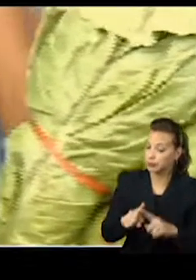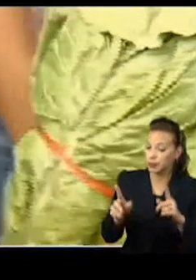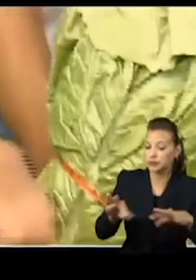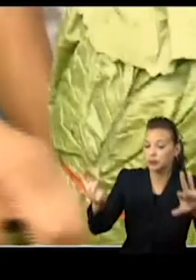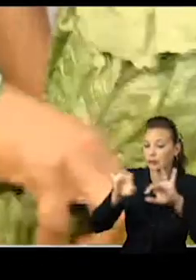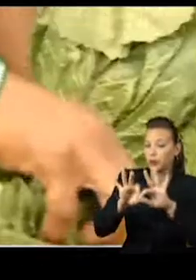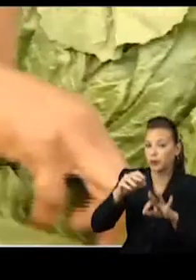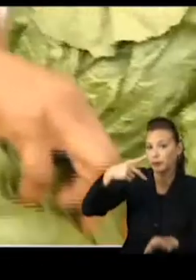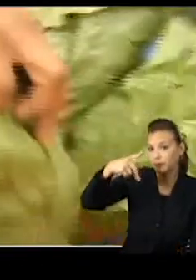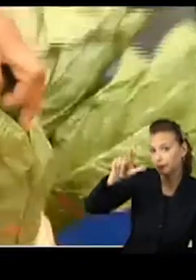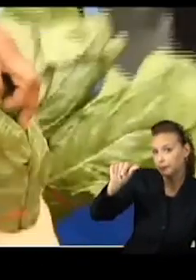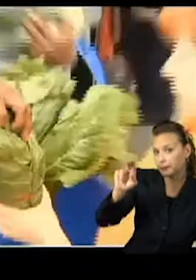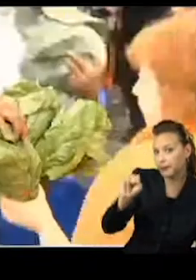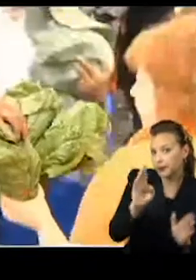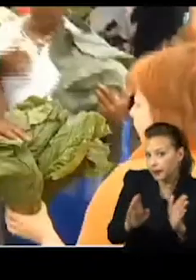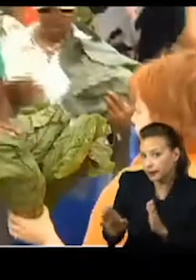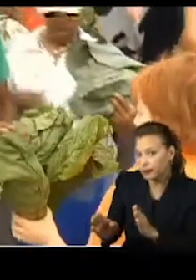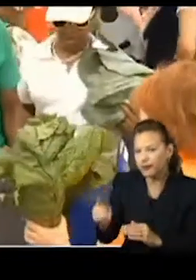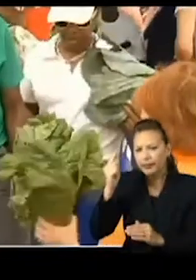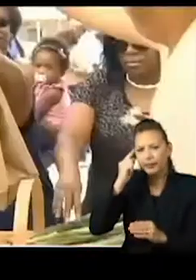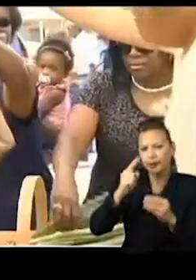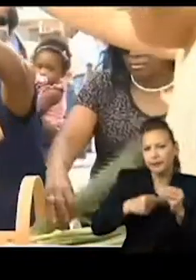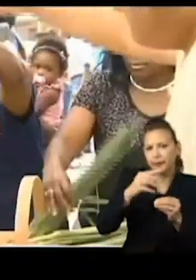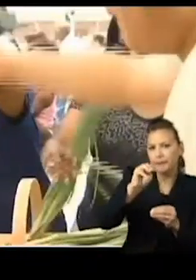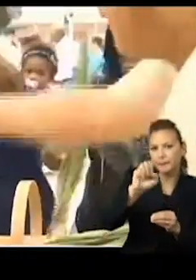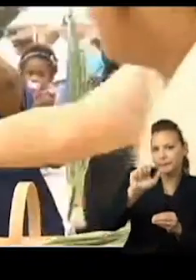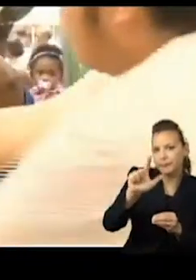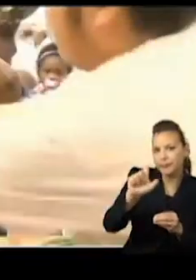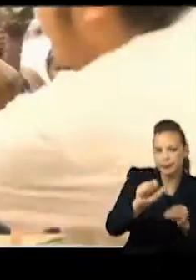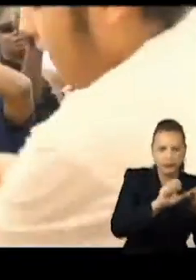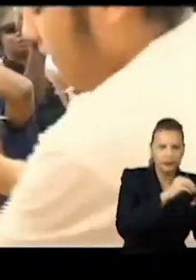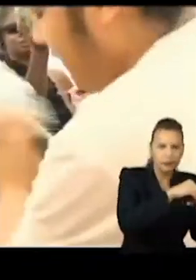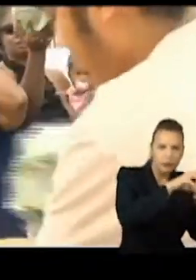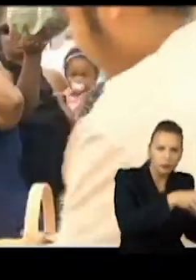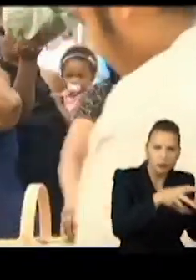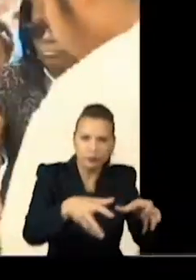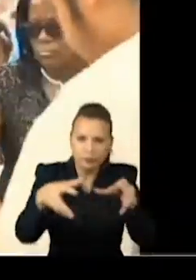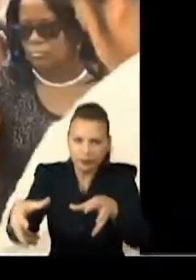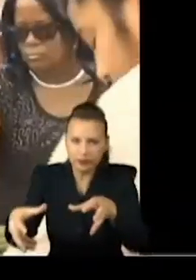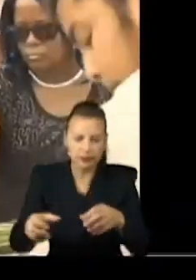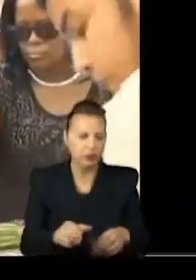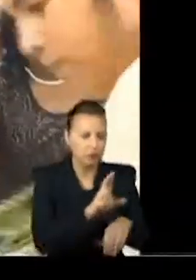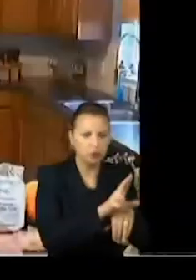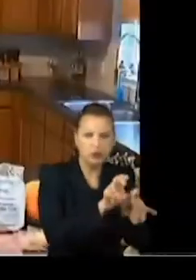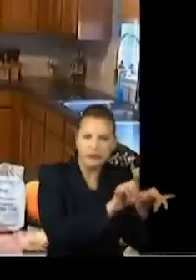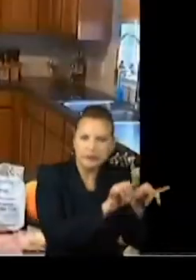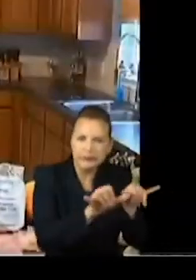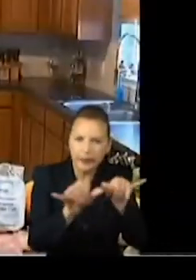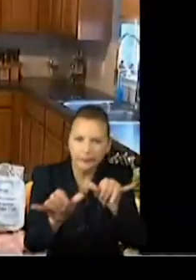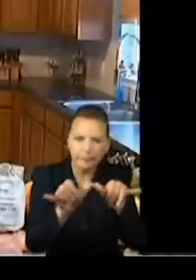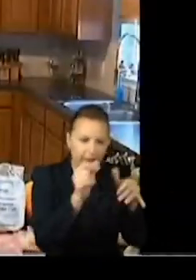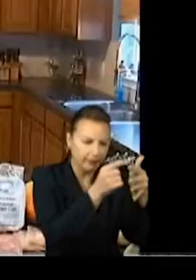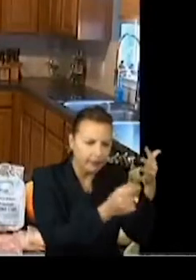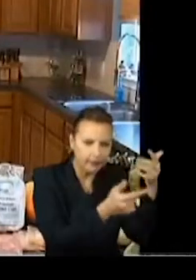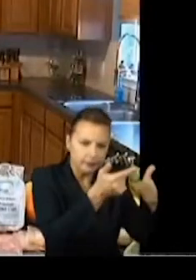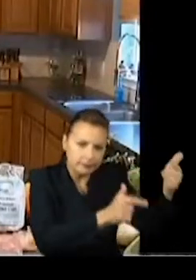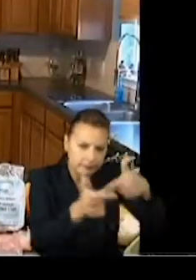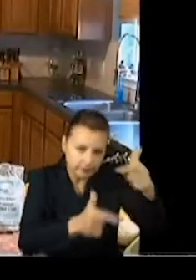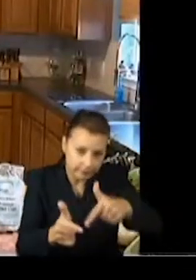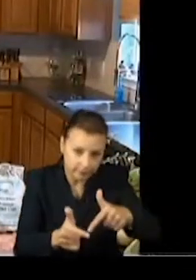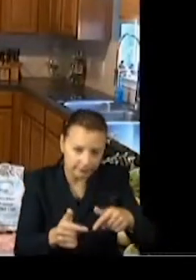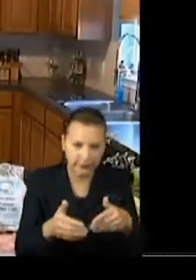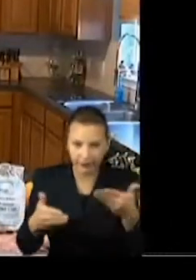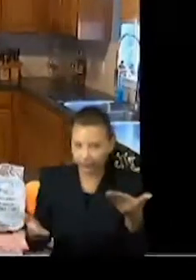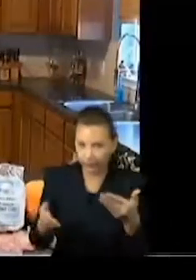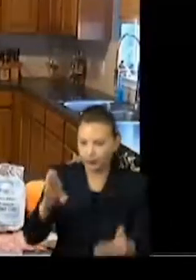goes bad before consumers can use it all. The solution, that whole planning thing again. Pick meals that have like ingredients.